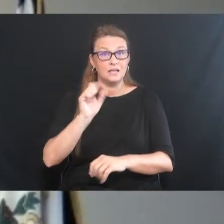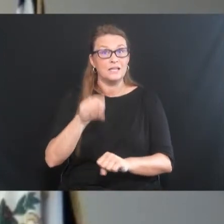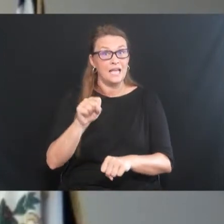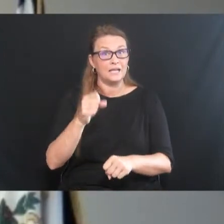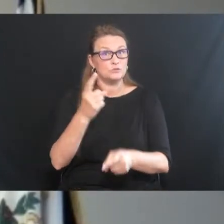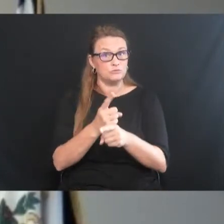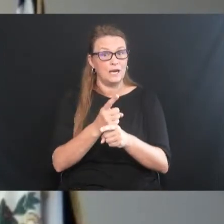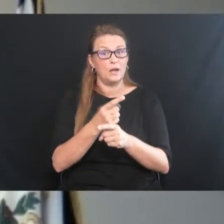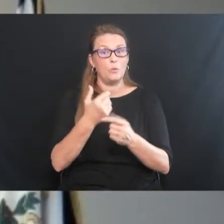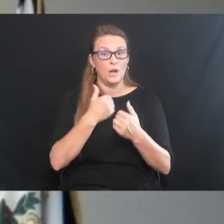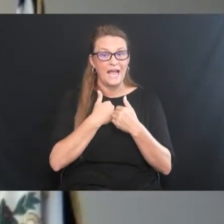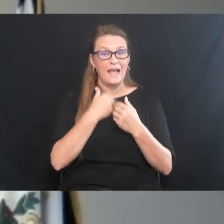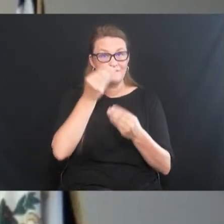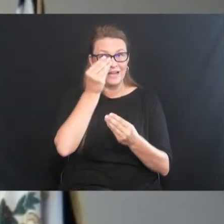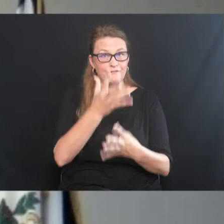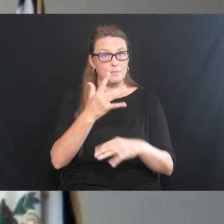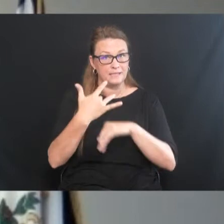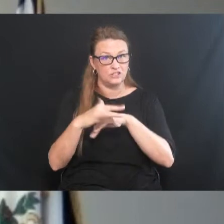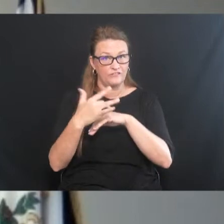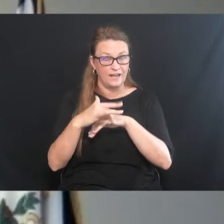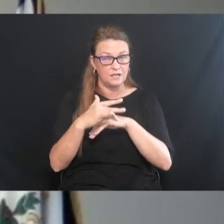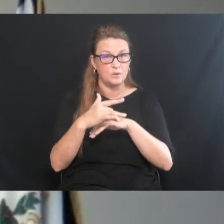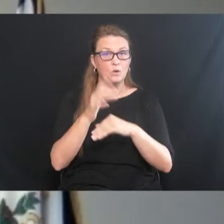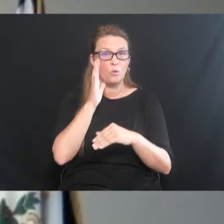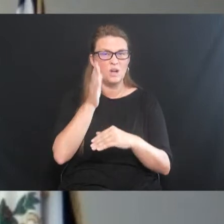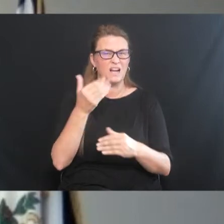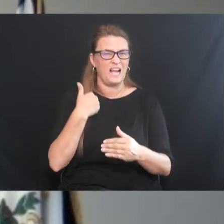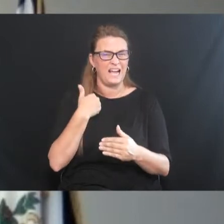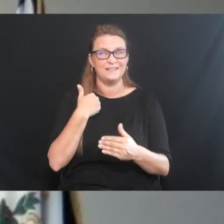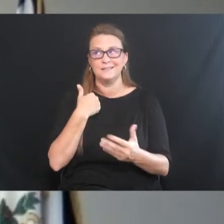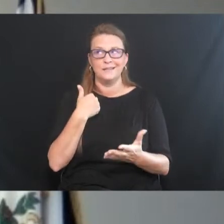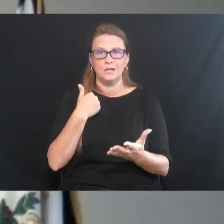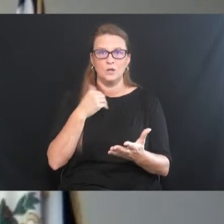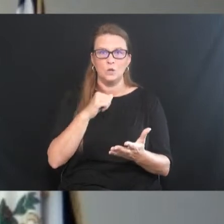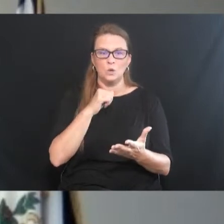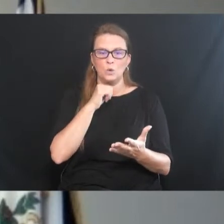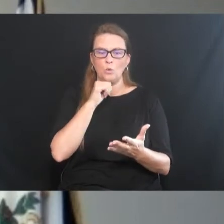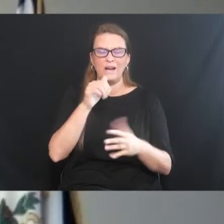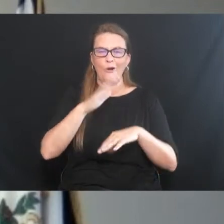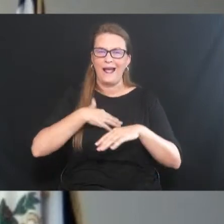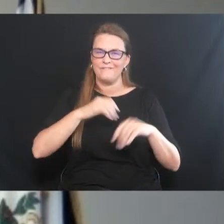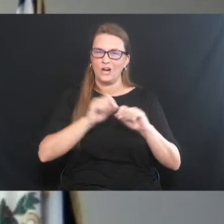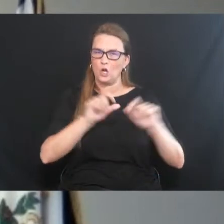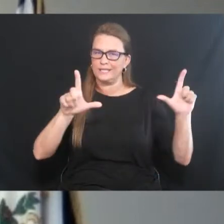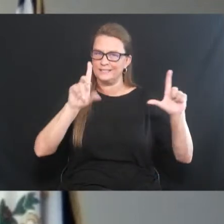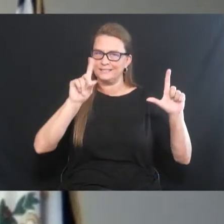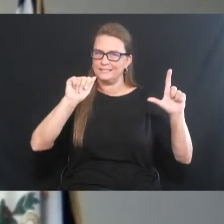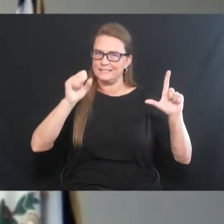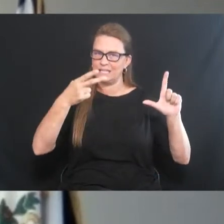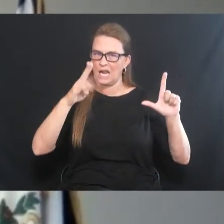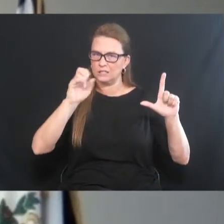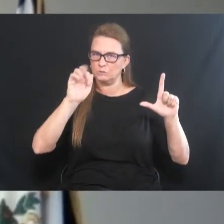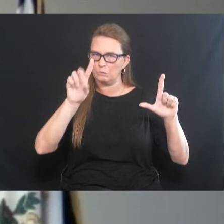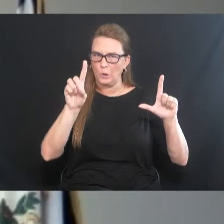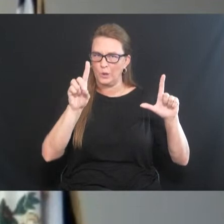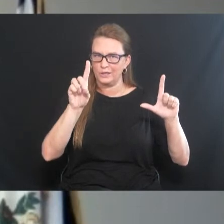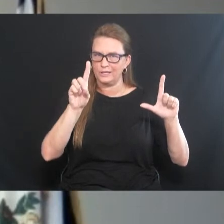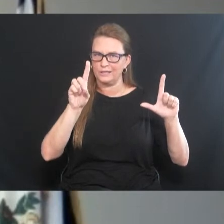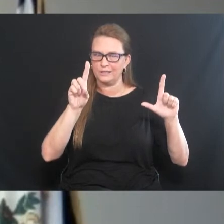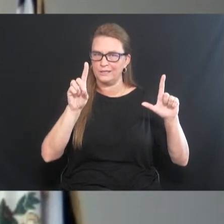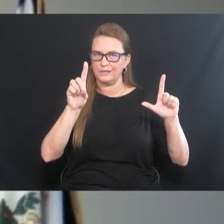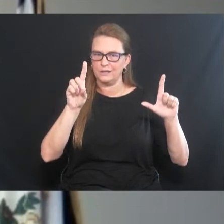data available, and we will get that information to you. We don't have that on the dashboard in terms of the cutoff once the